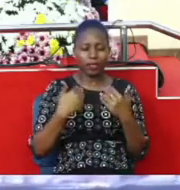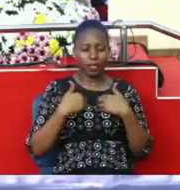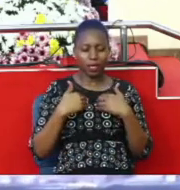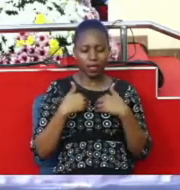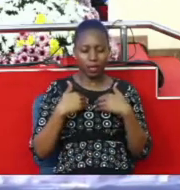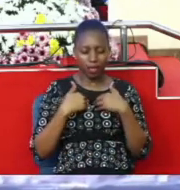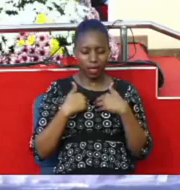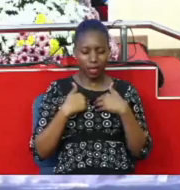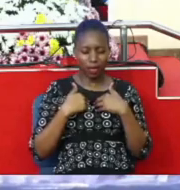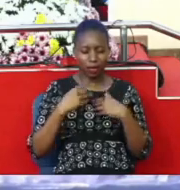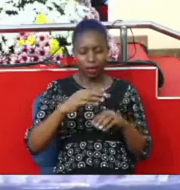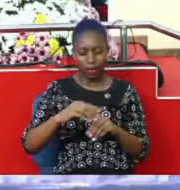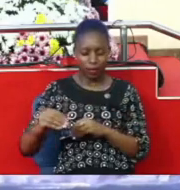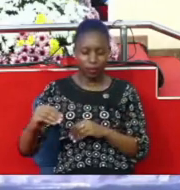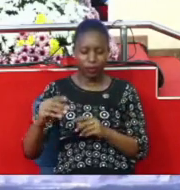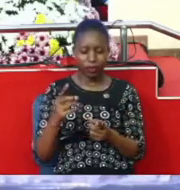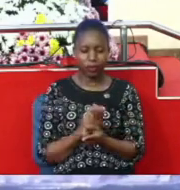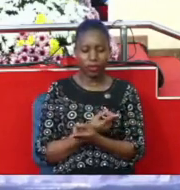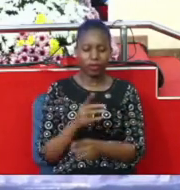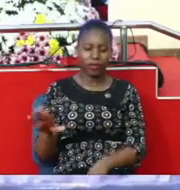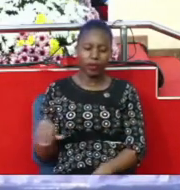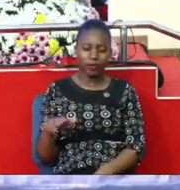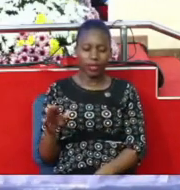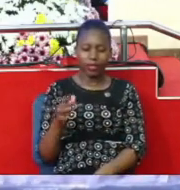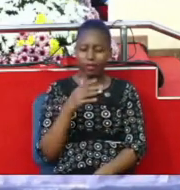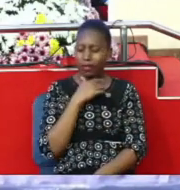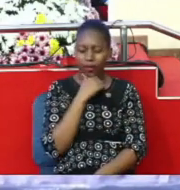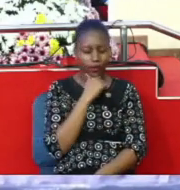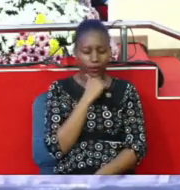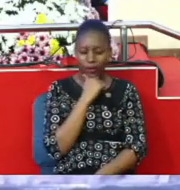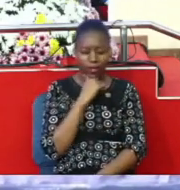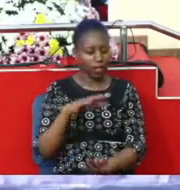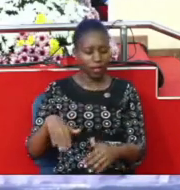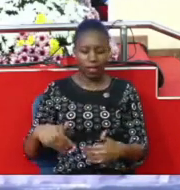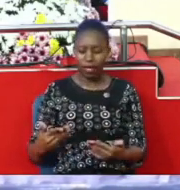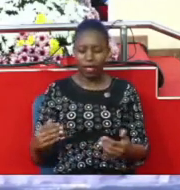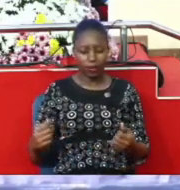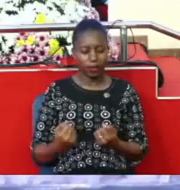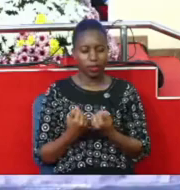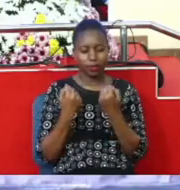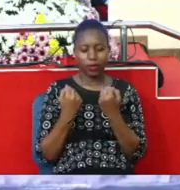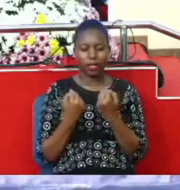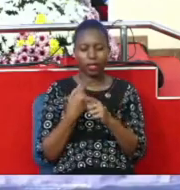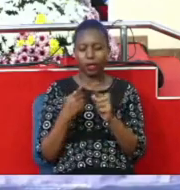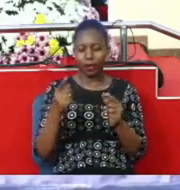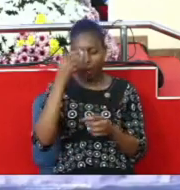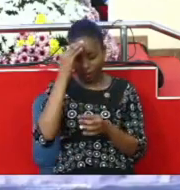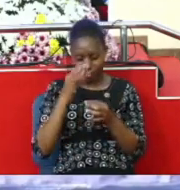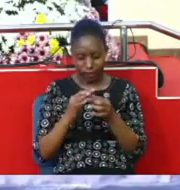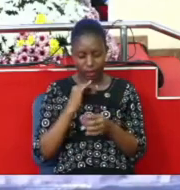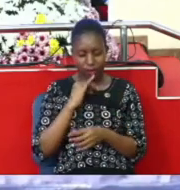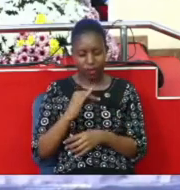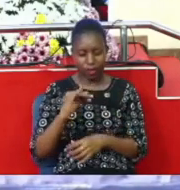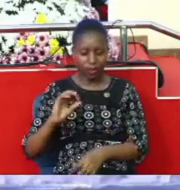to place it somewhere. They have been wondering how they will do it. But faith is our victory. I want to pray